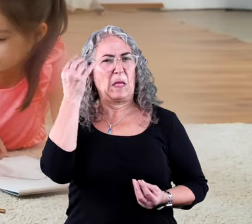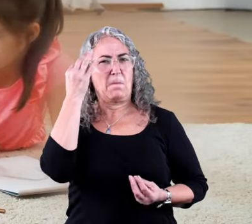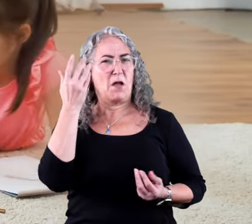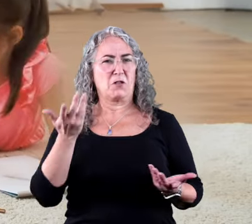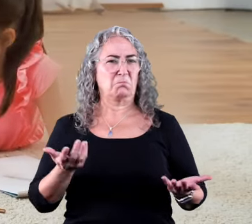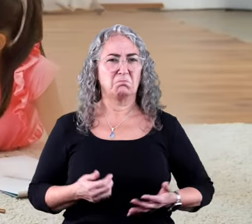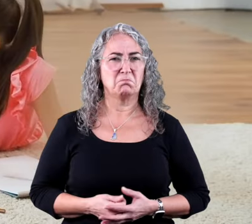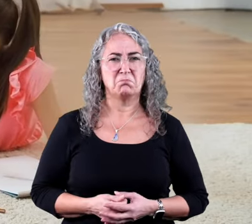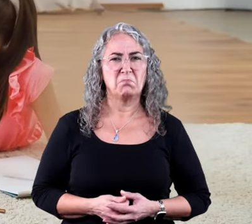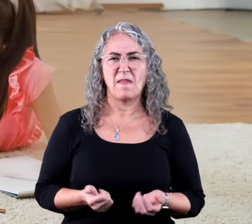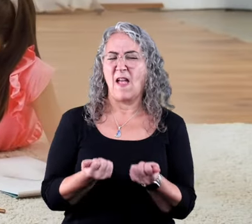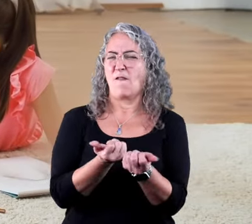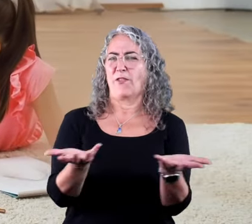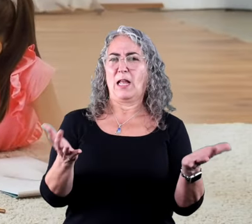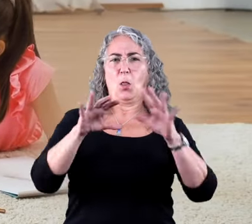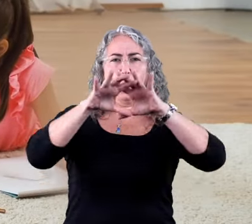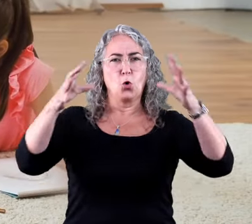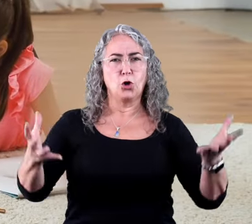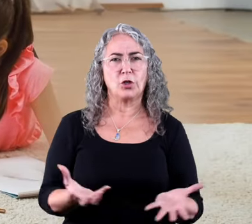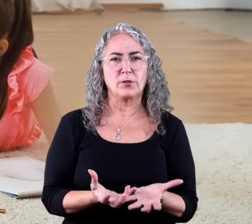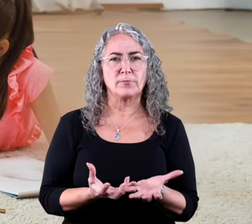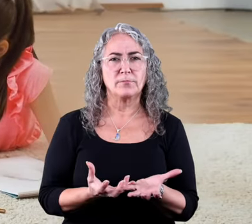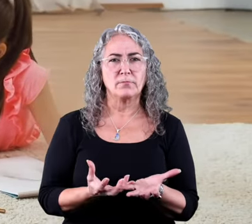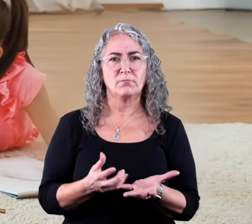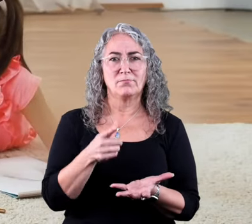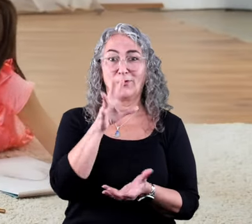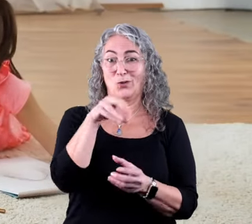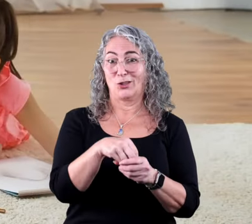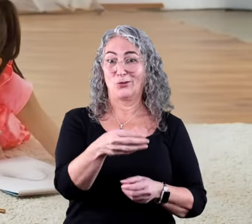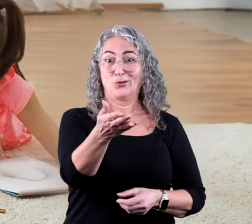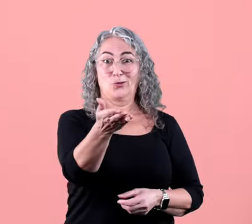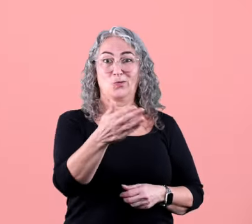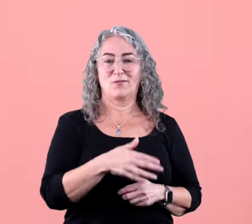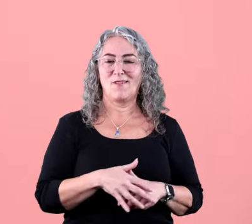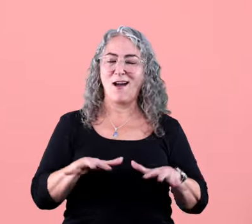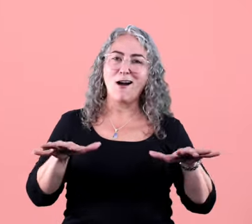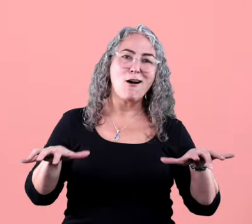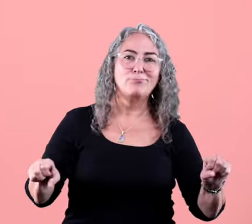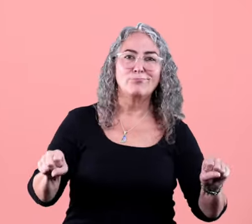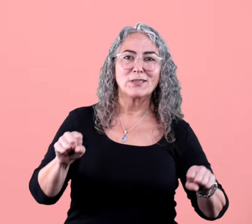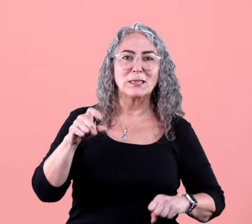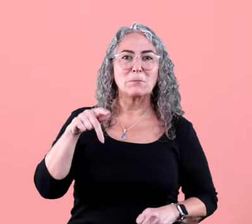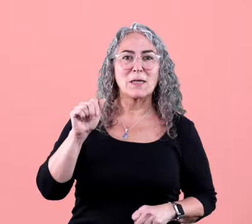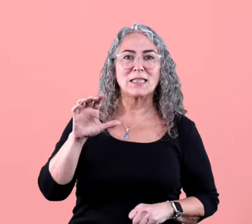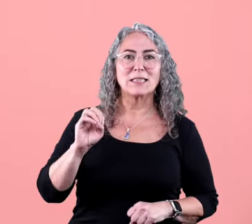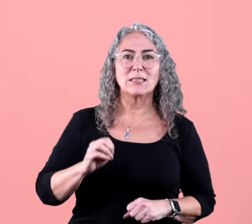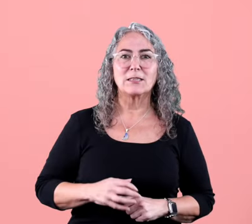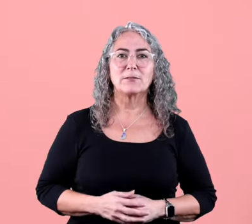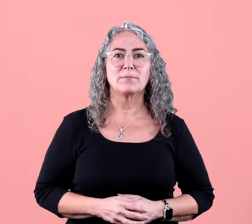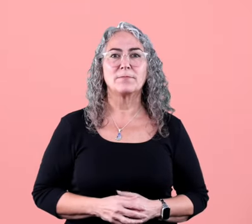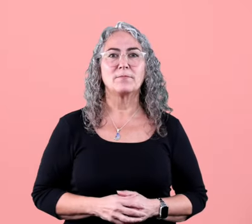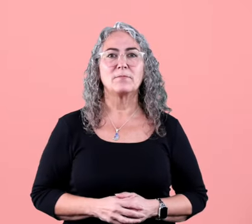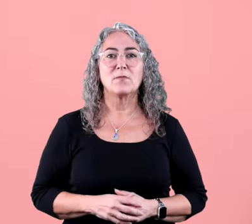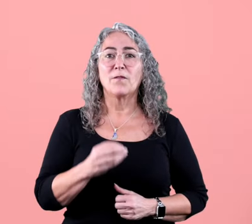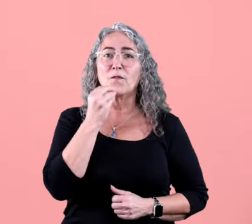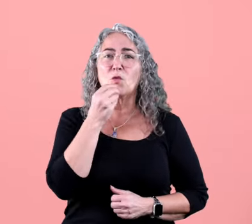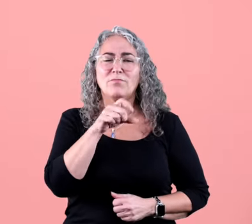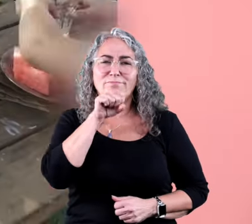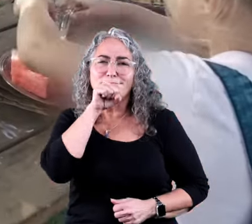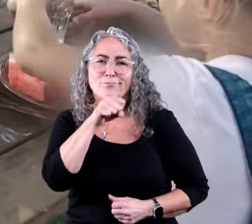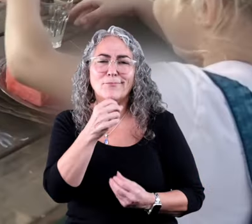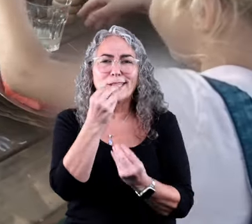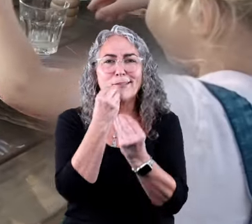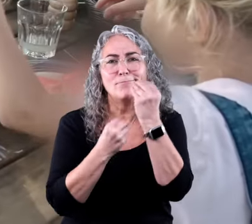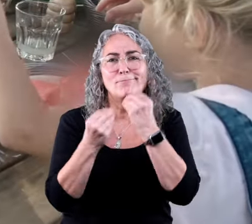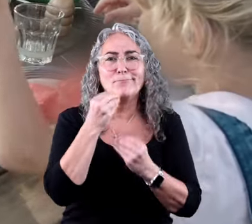You may not think about it a lot, but everything in the world, including you, takes up space.